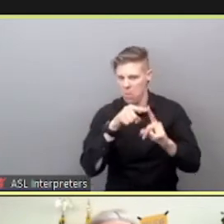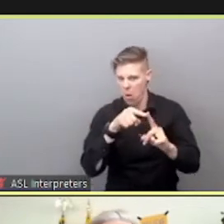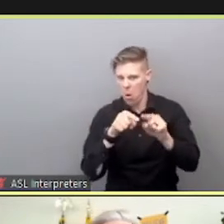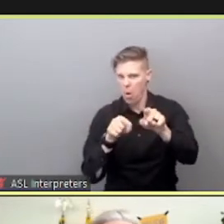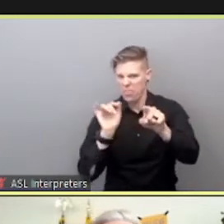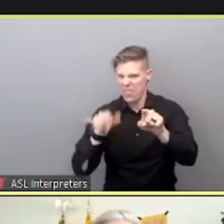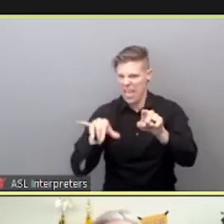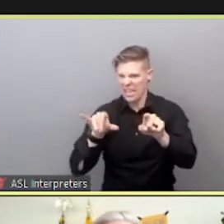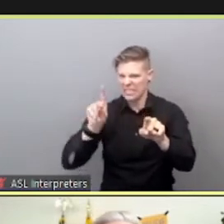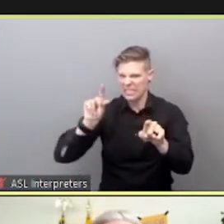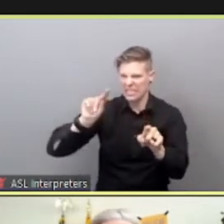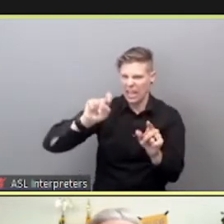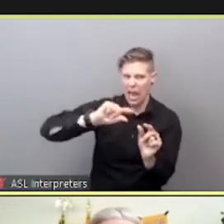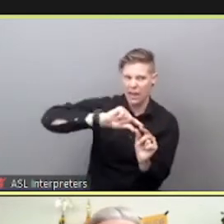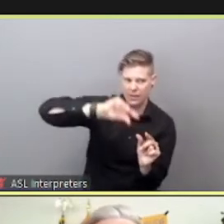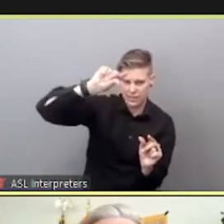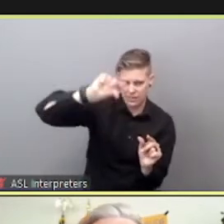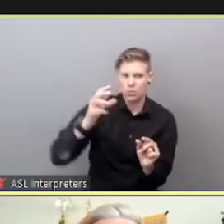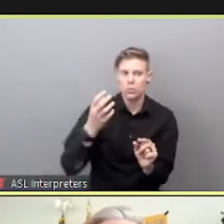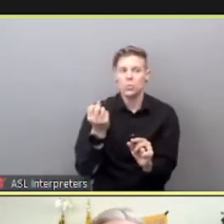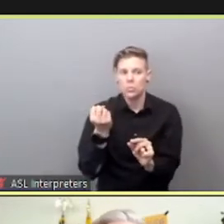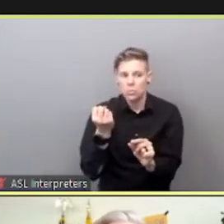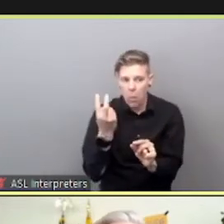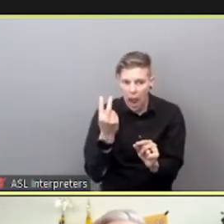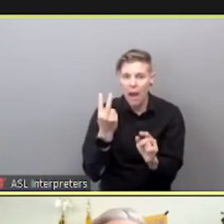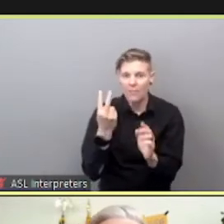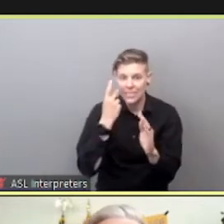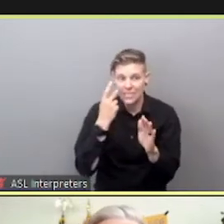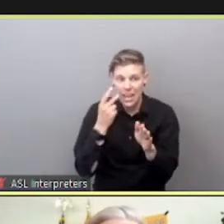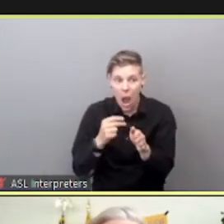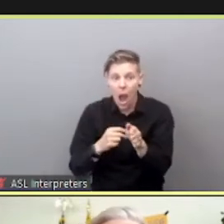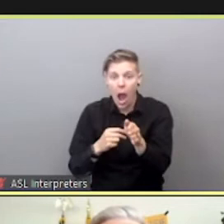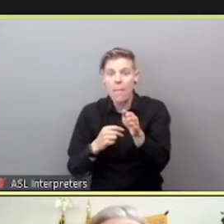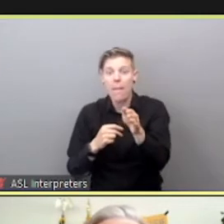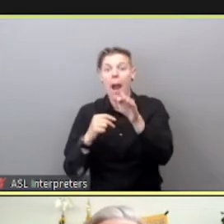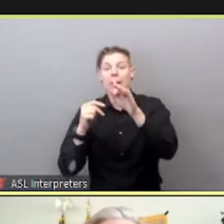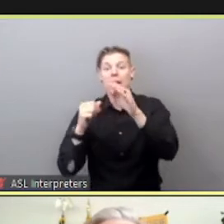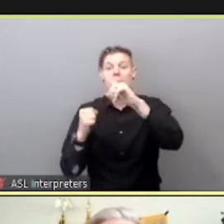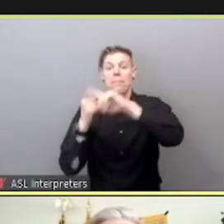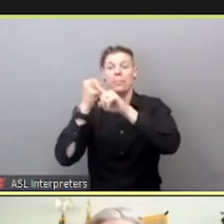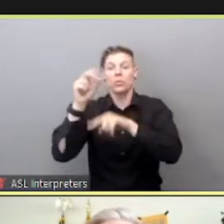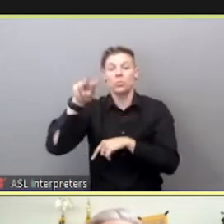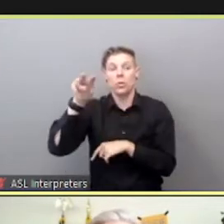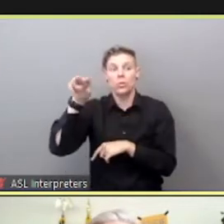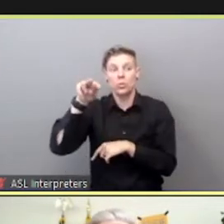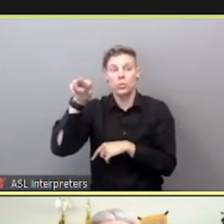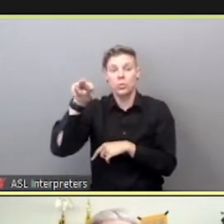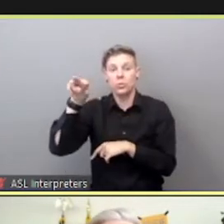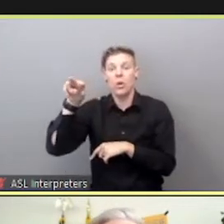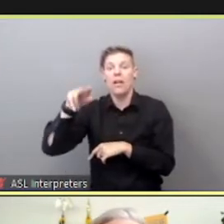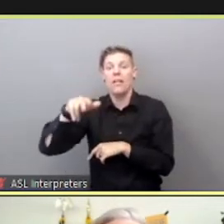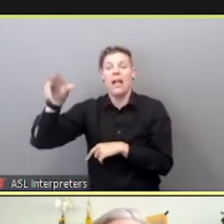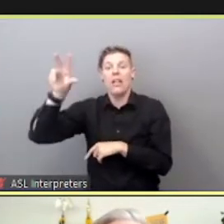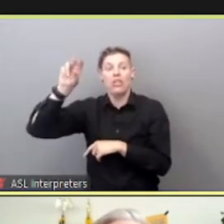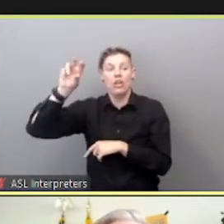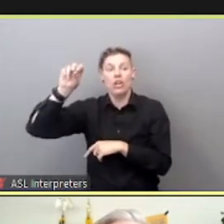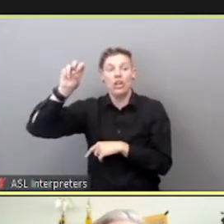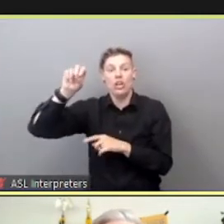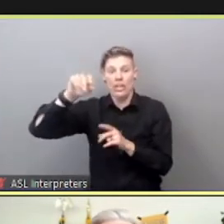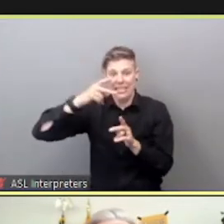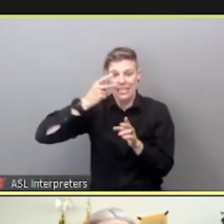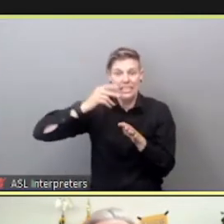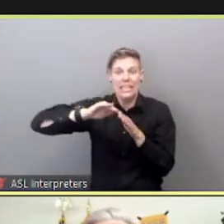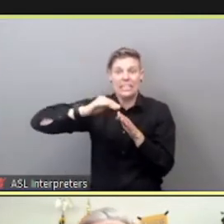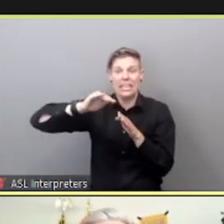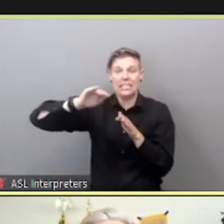was 12, and then it went up to 22, and then it went up in the 30s. Last thing it was the 40s. So death certificates come in later. They need to